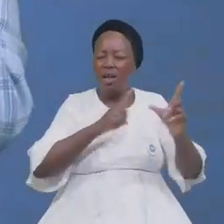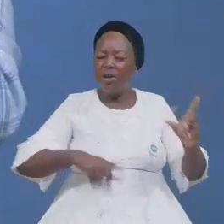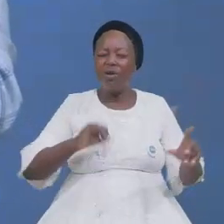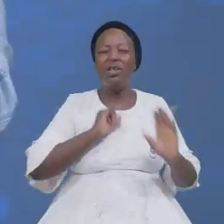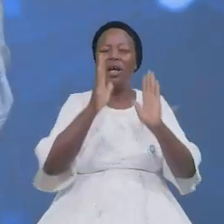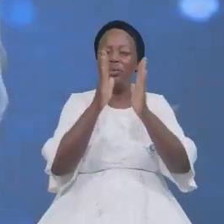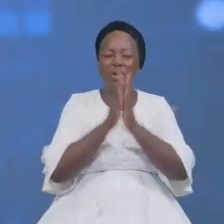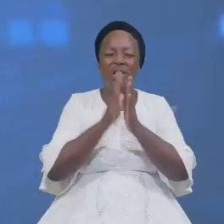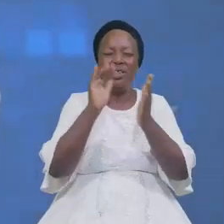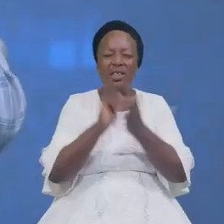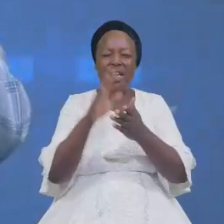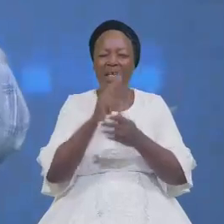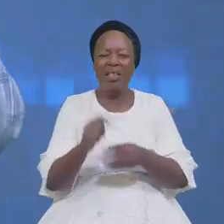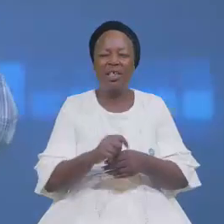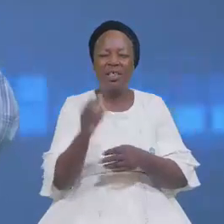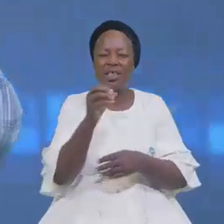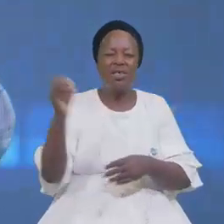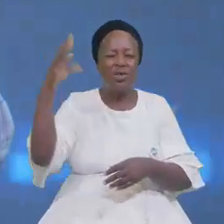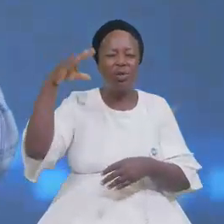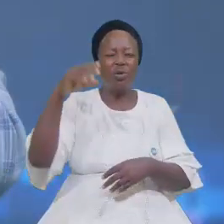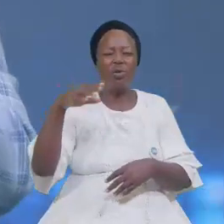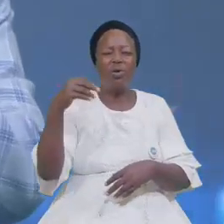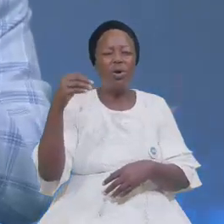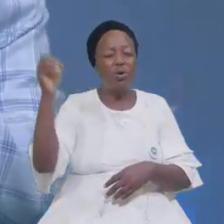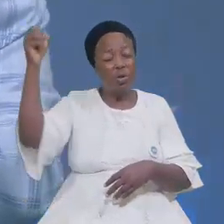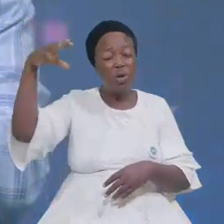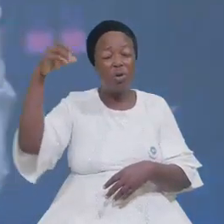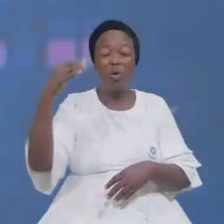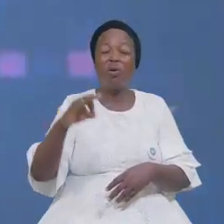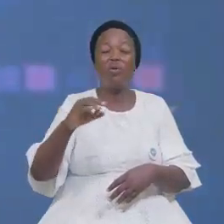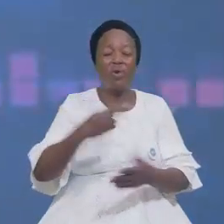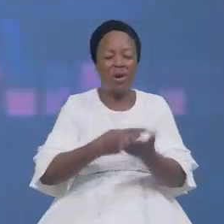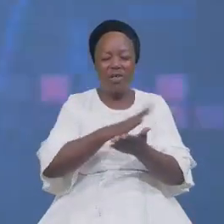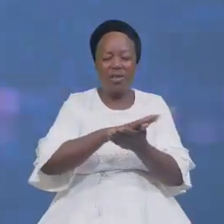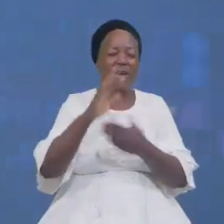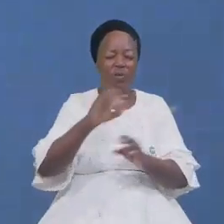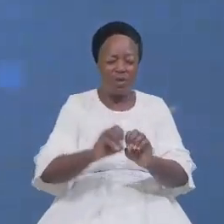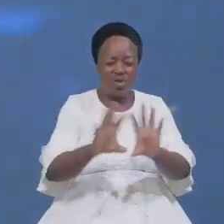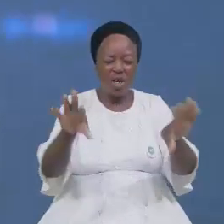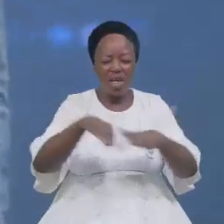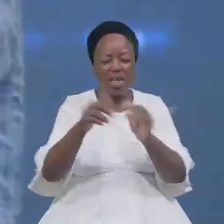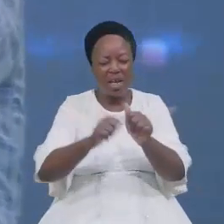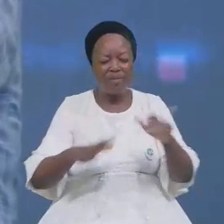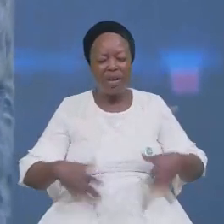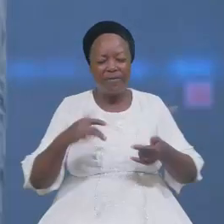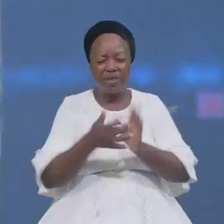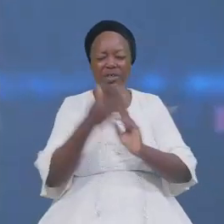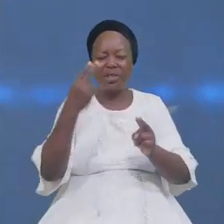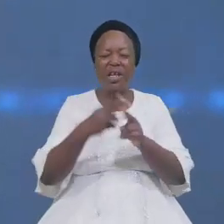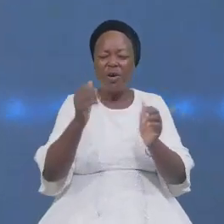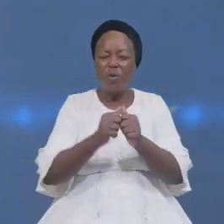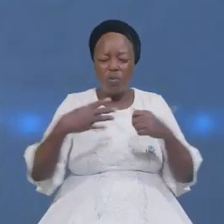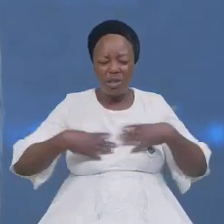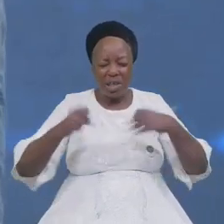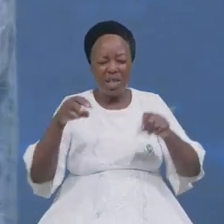the sun of righteousness will shine in every life. With healing in his